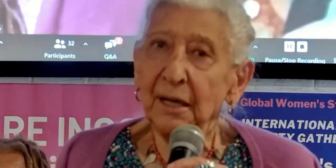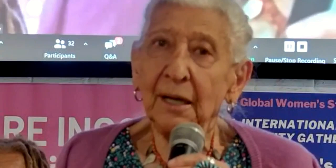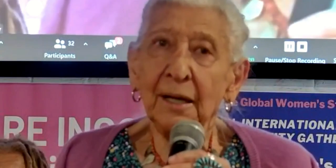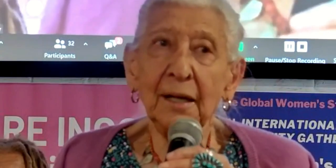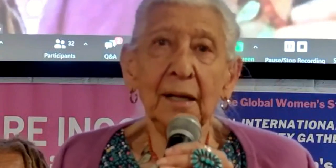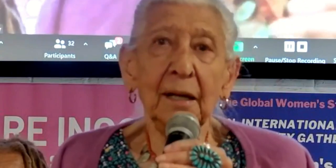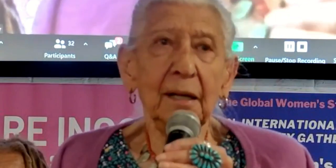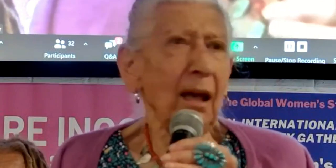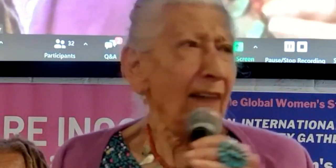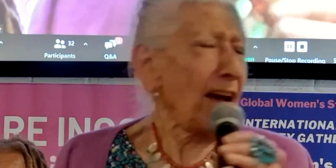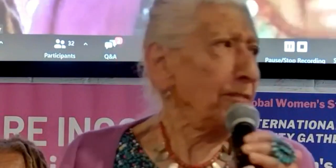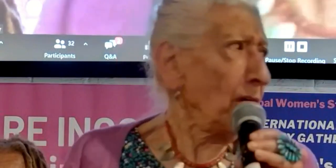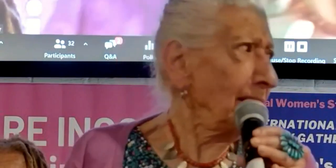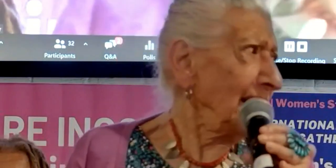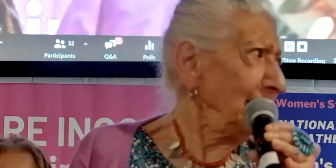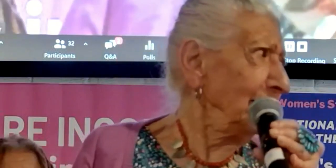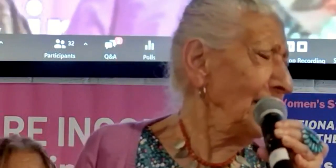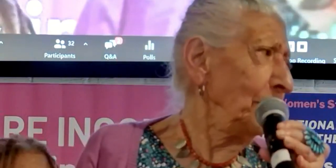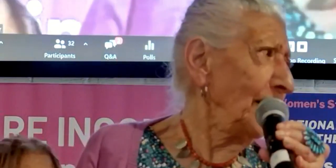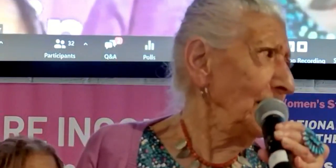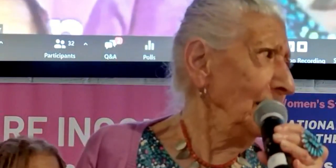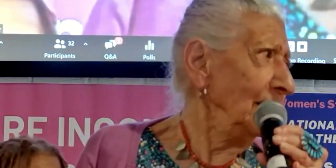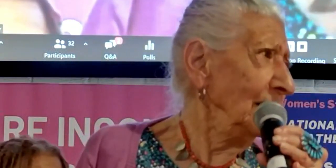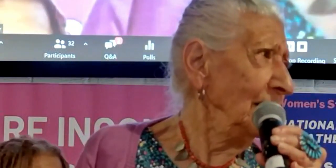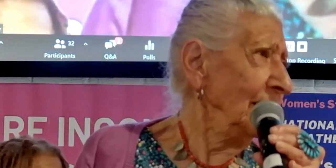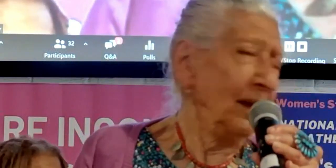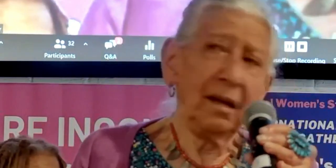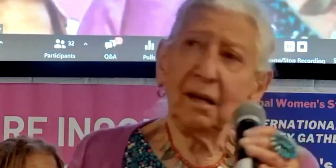understood. Have I forgotten anybody?